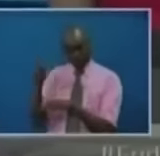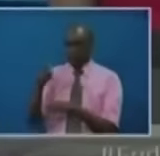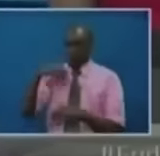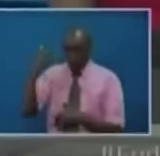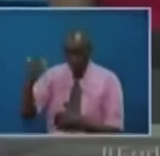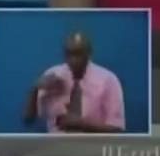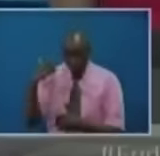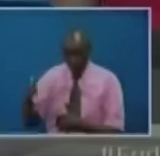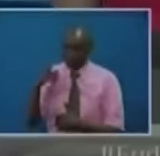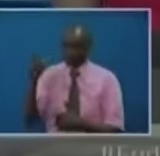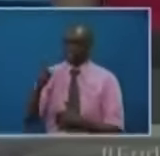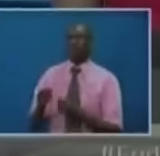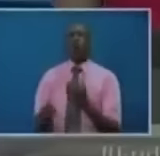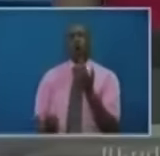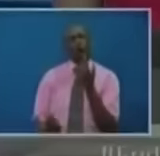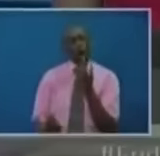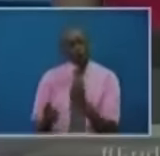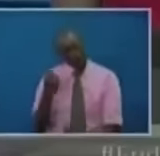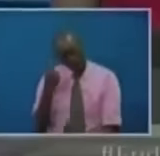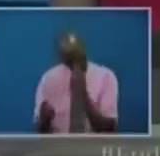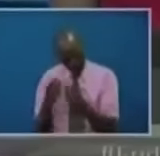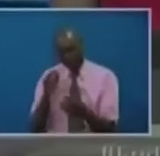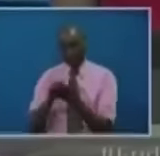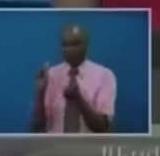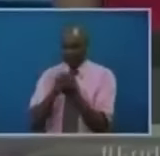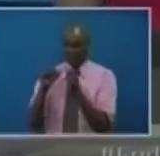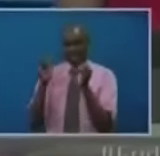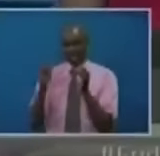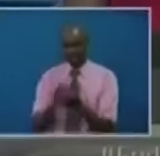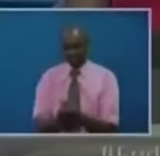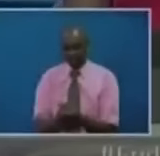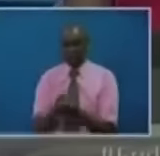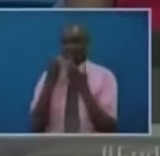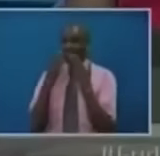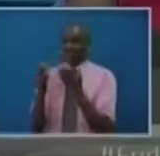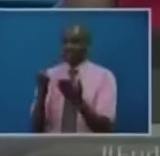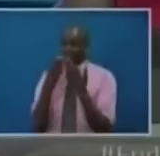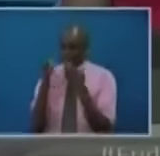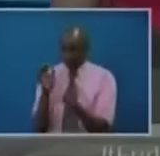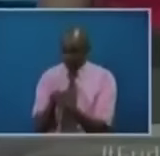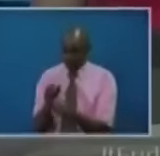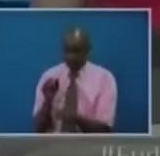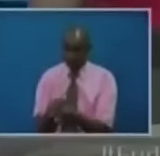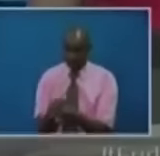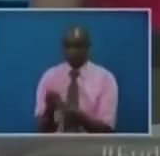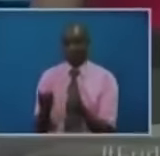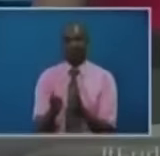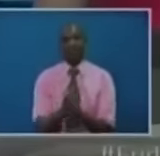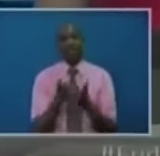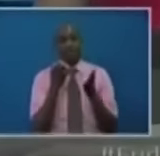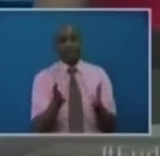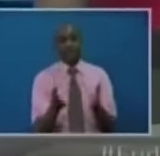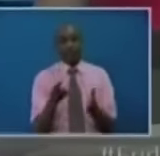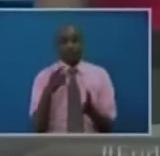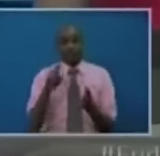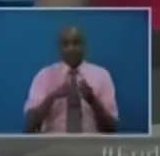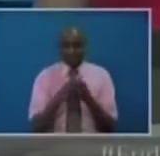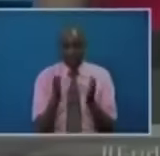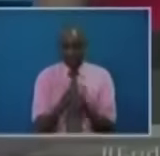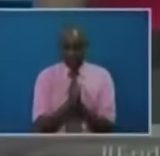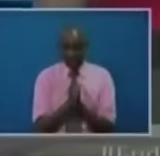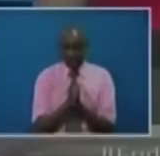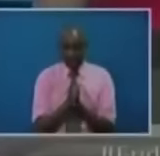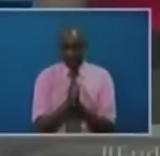always on fire when it comes to Friday briefing. Thank you so much, Willis, for that. All right, so how about we start with